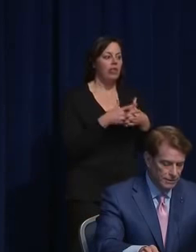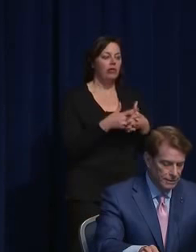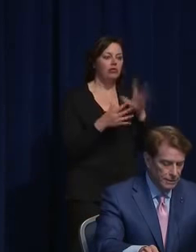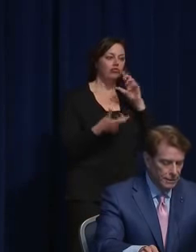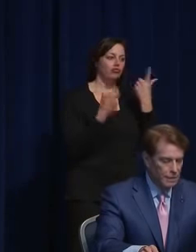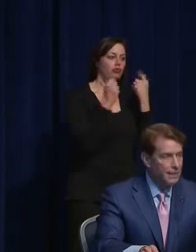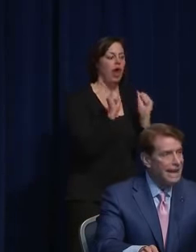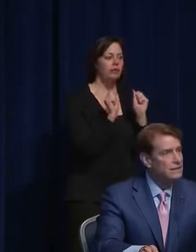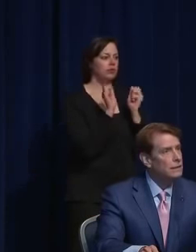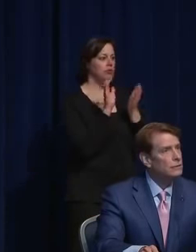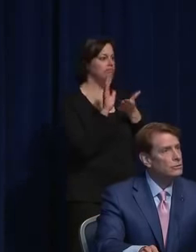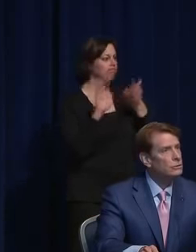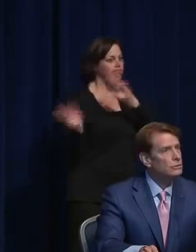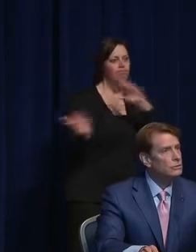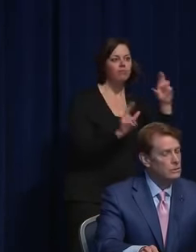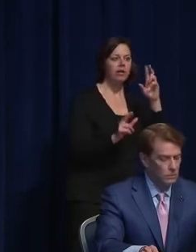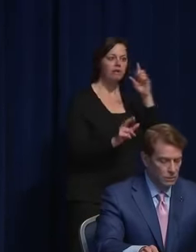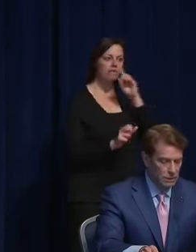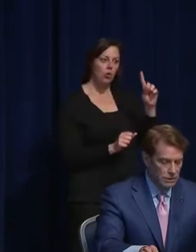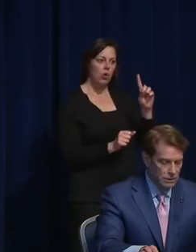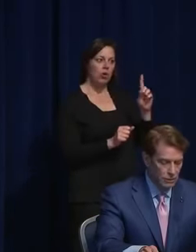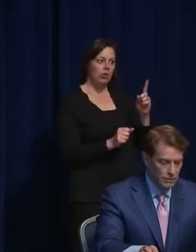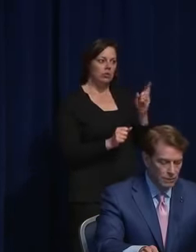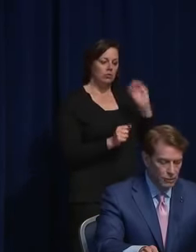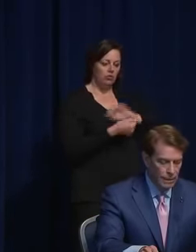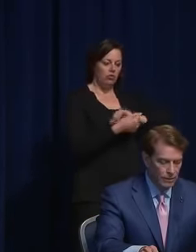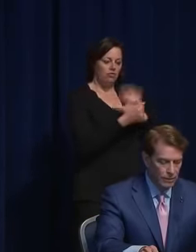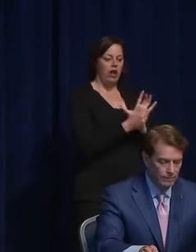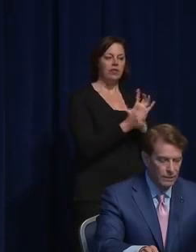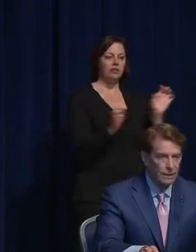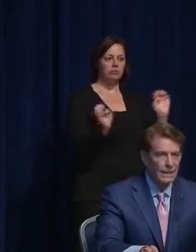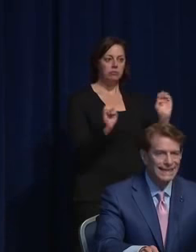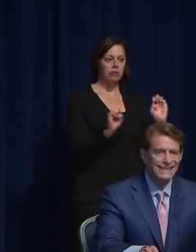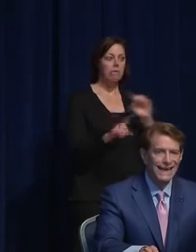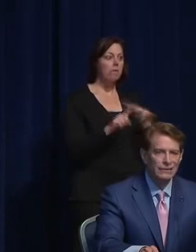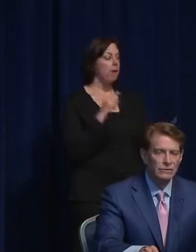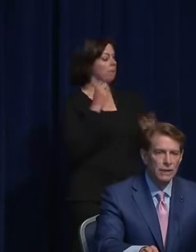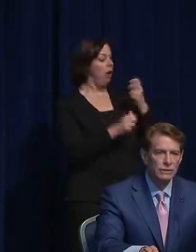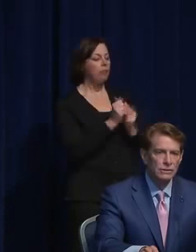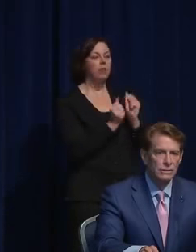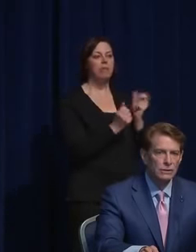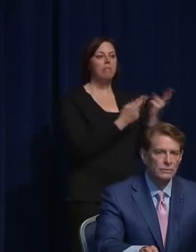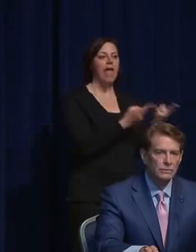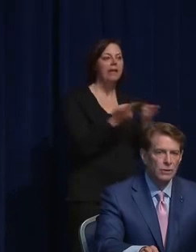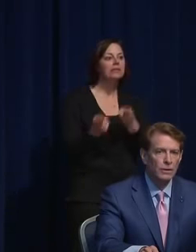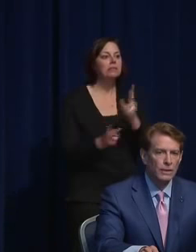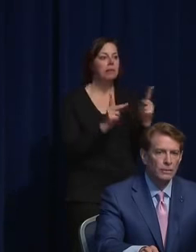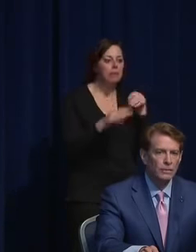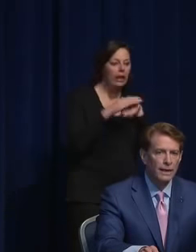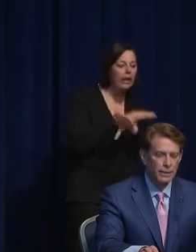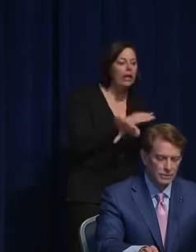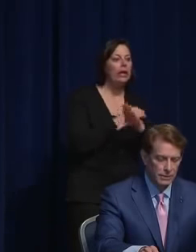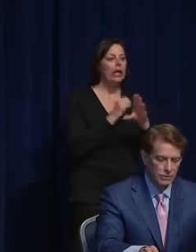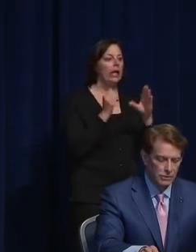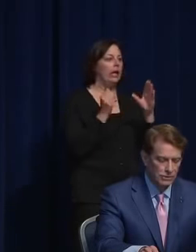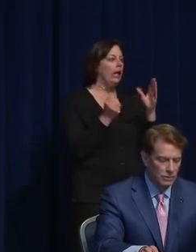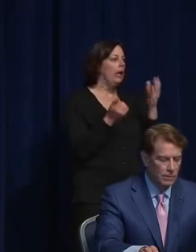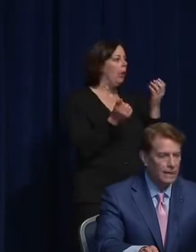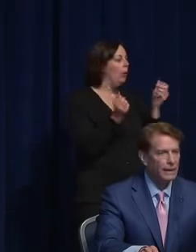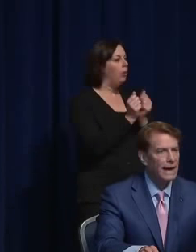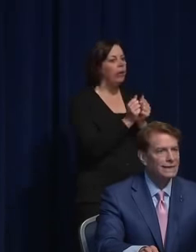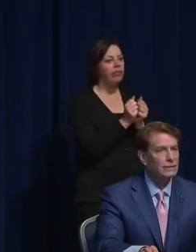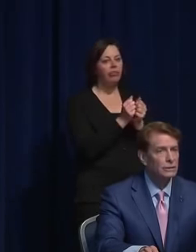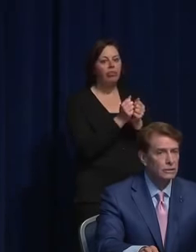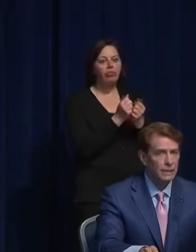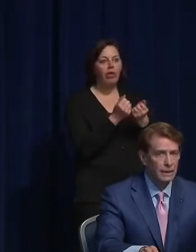operations. Capacity issues will continue to be a problem, and that's not just in terms of total number of beds, it's also